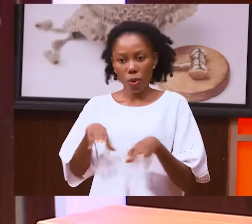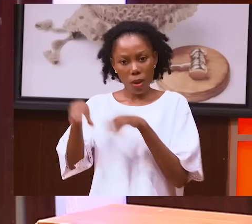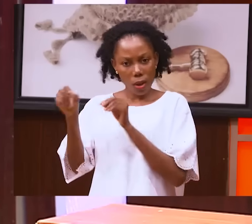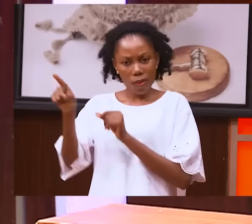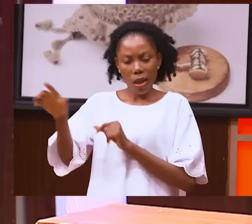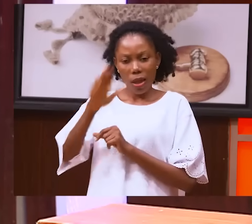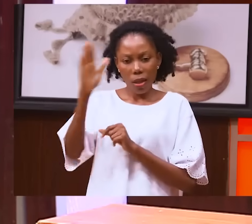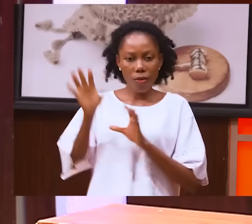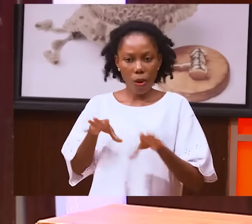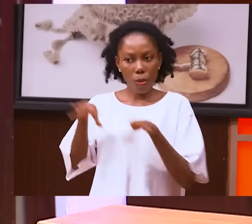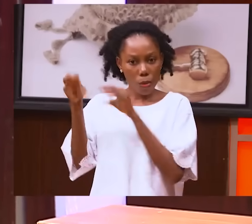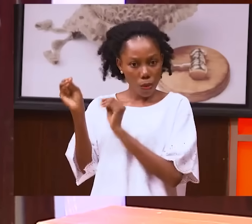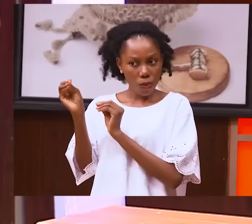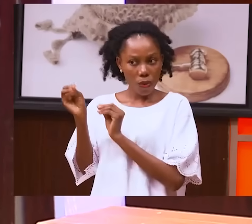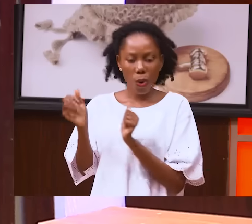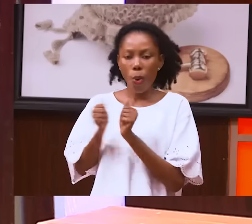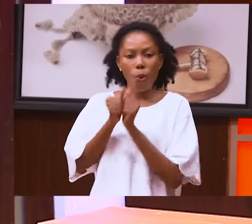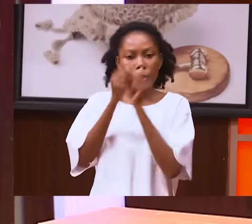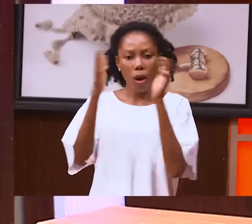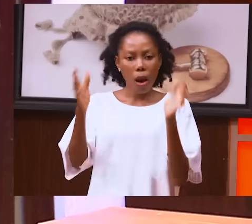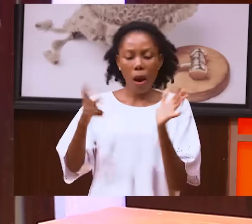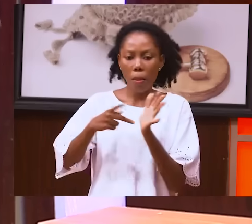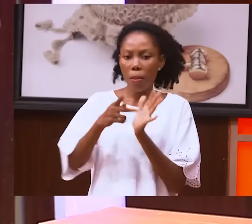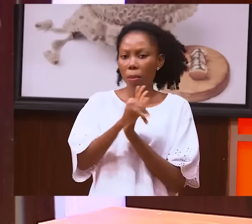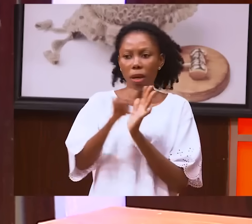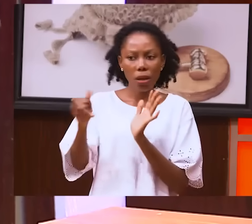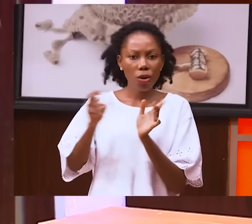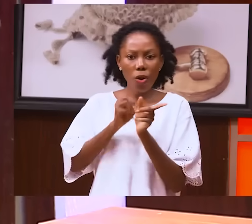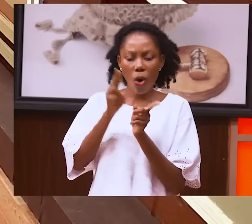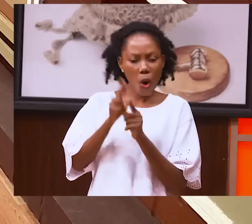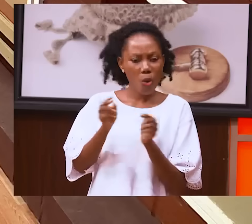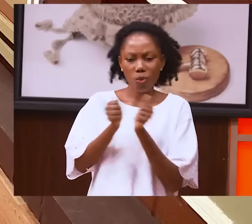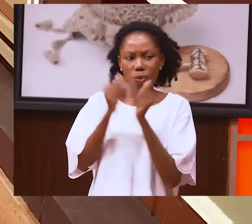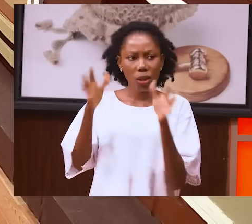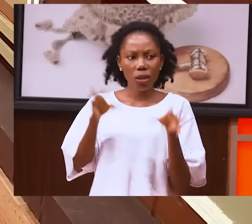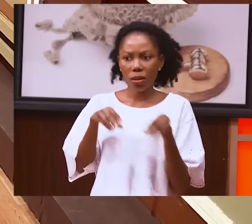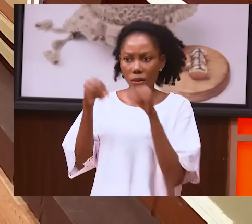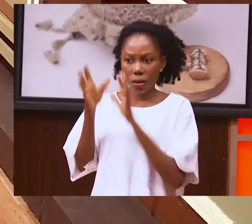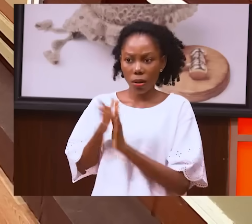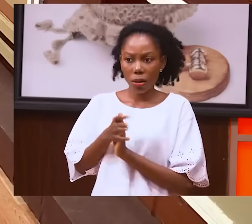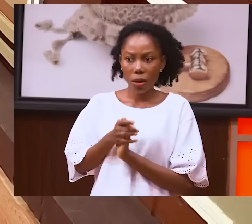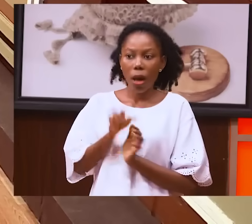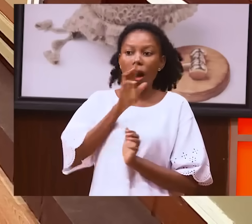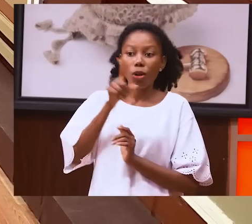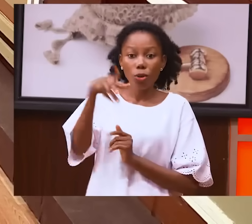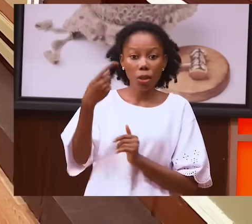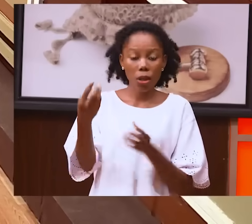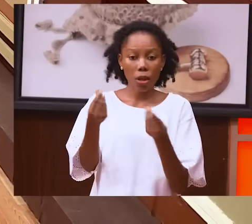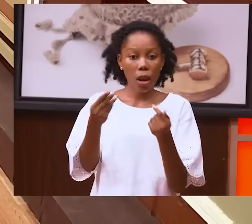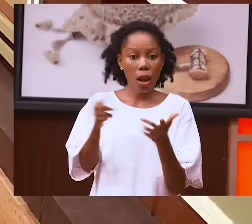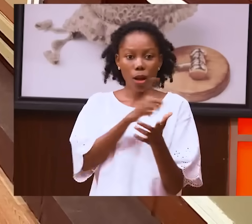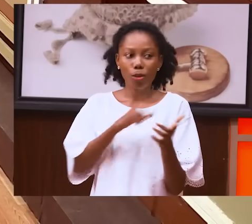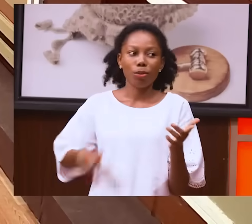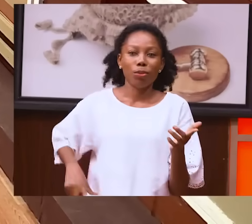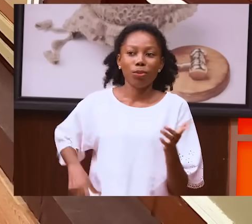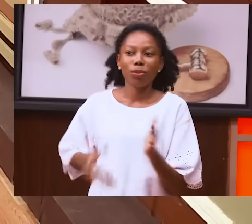stay without paying and without vacating. Are you the landlord? No,